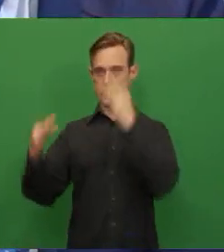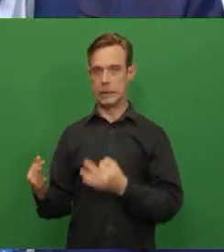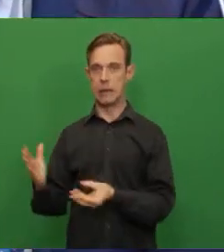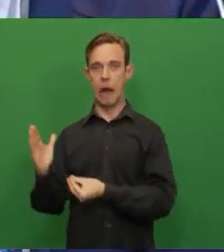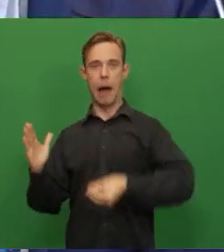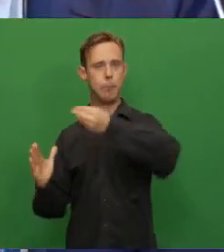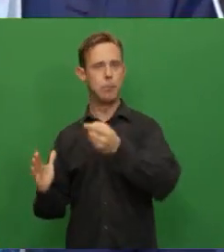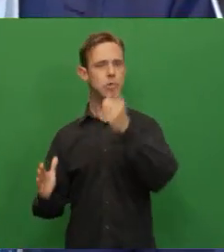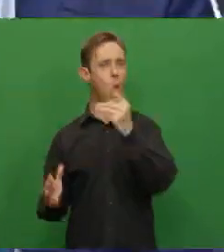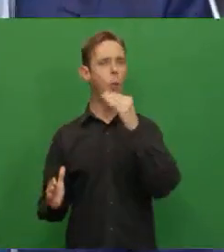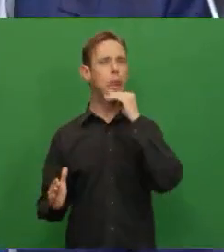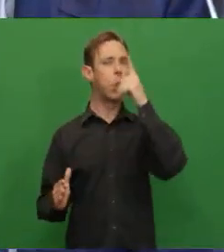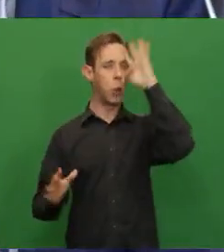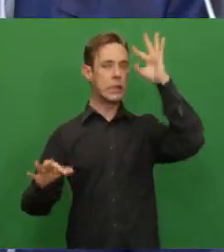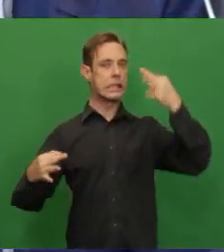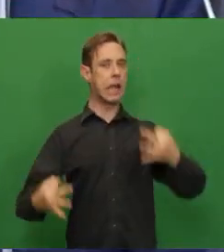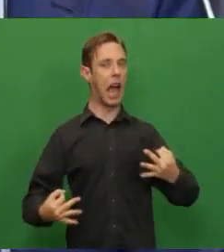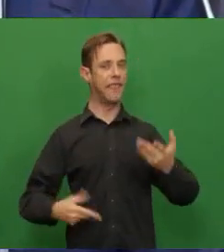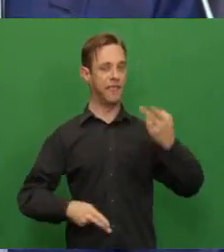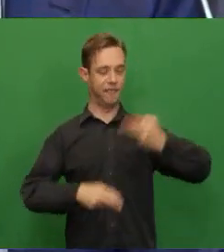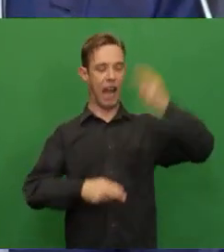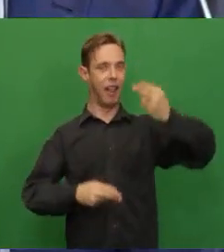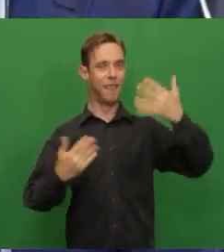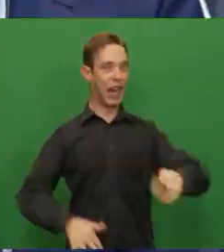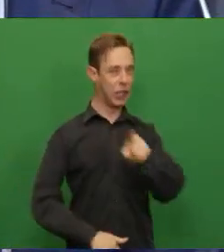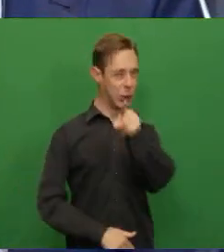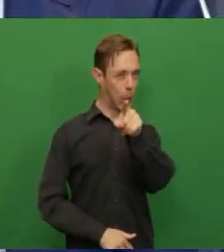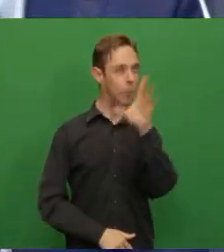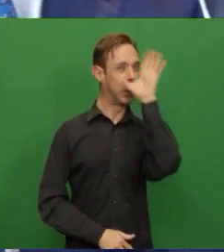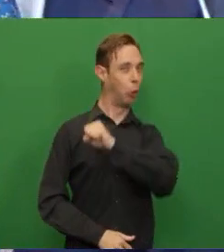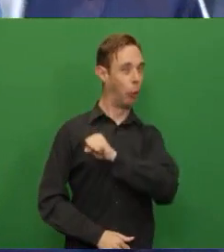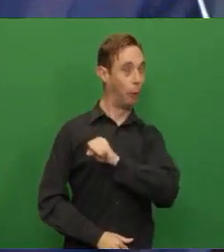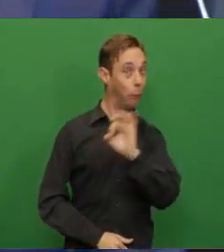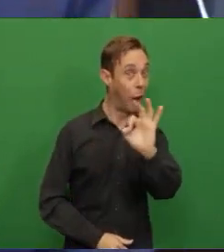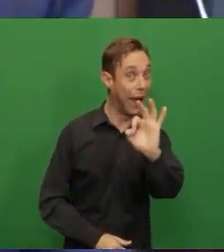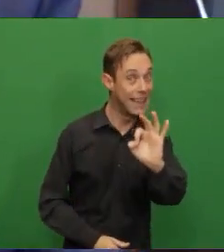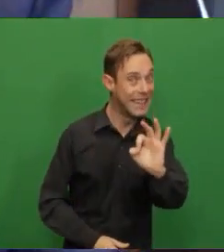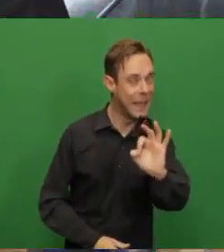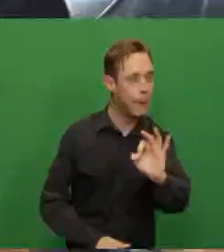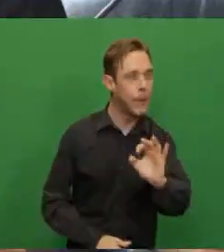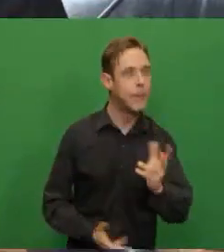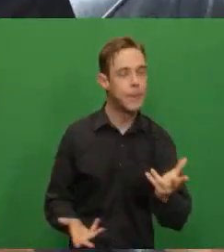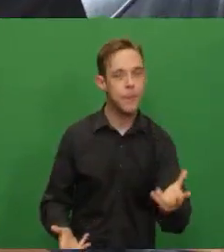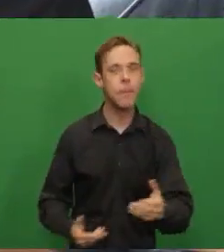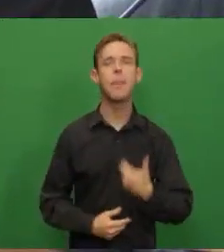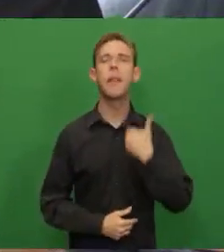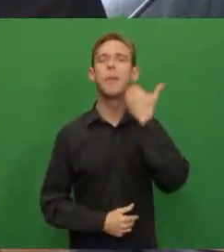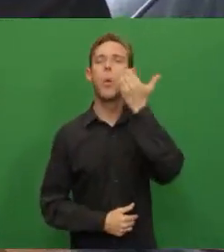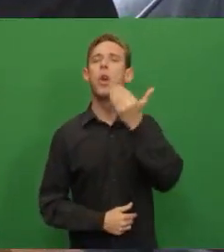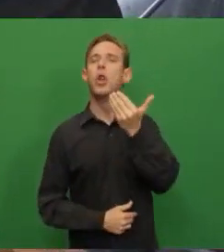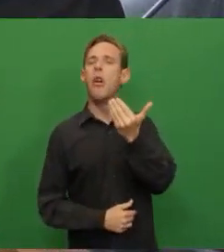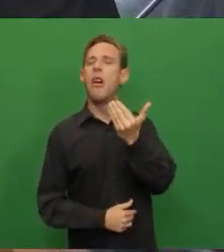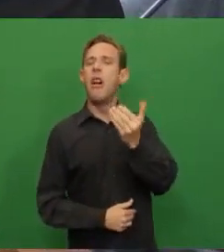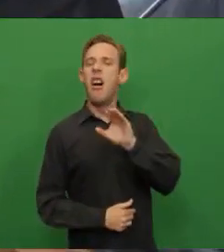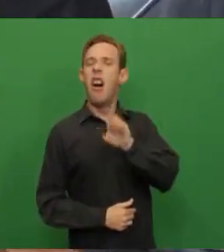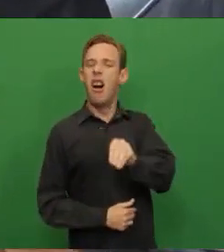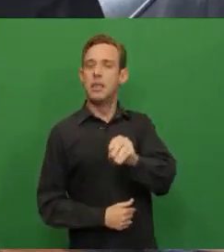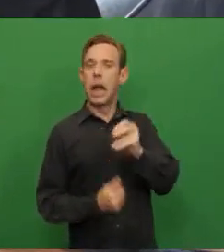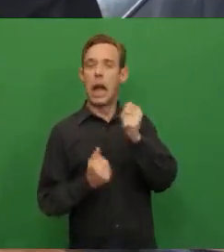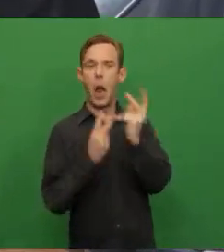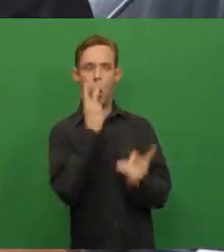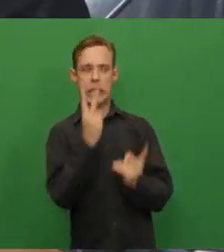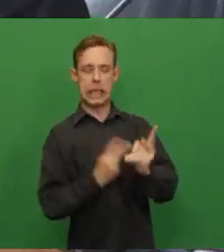And secondly, is that the only question? No, so I wanted to ask you. So, as looking from the outside, should we now consider